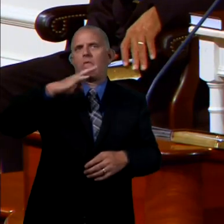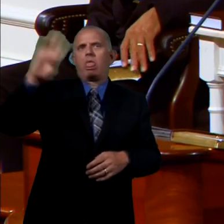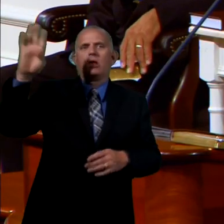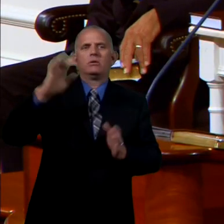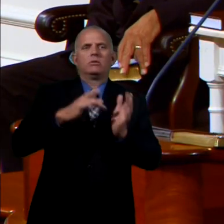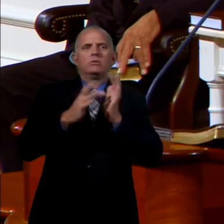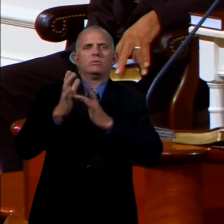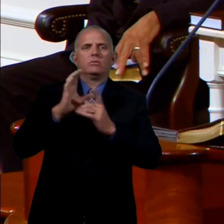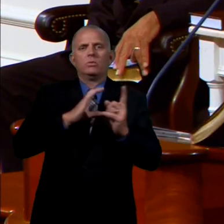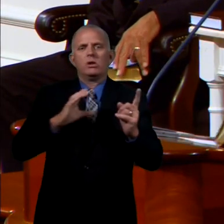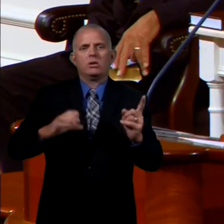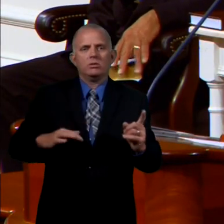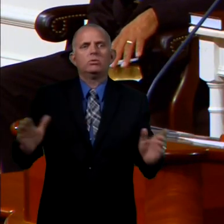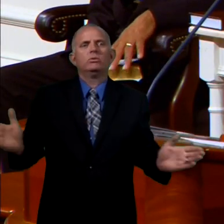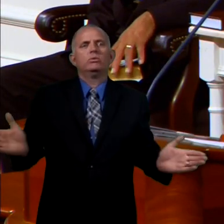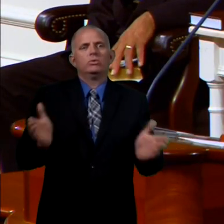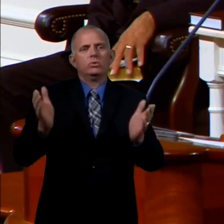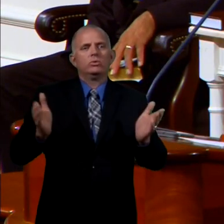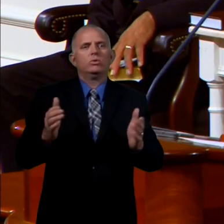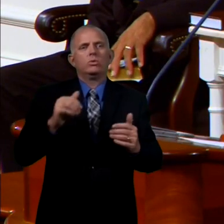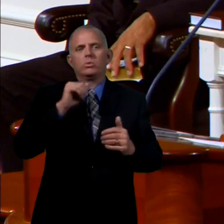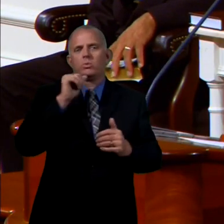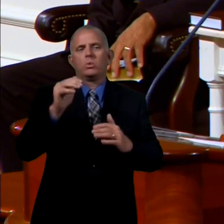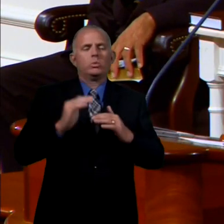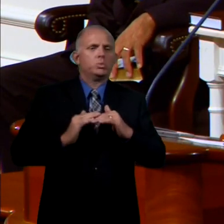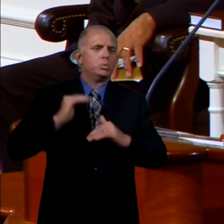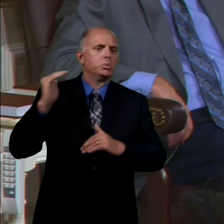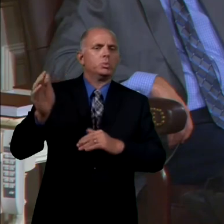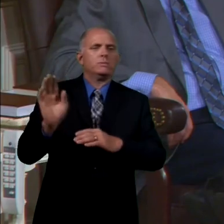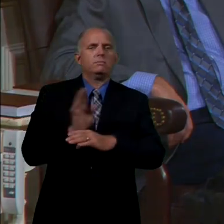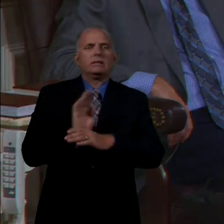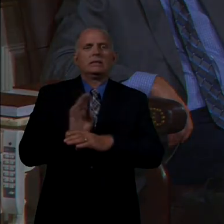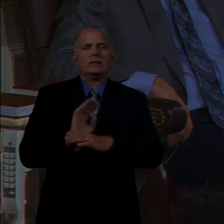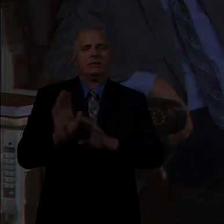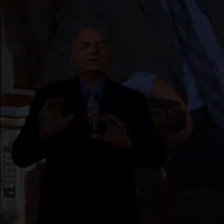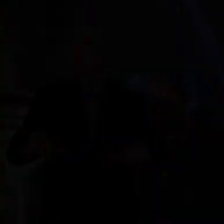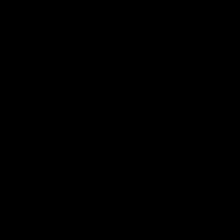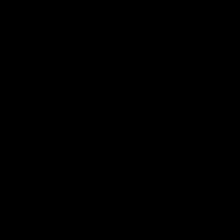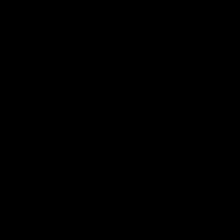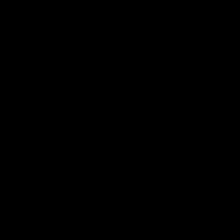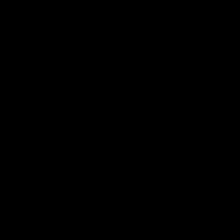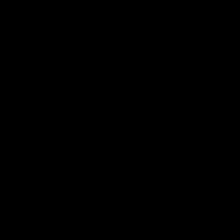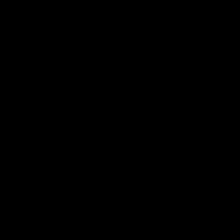to not be too busy to take time for the Lord also.